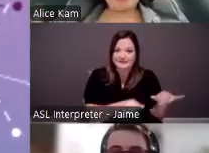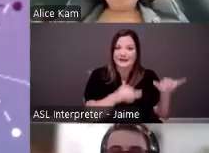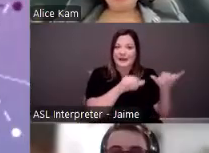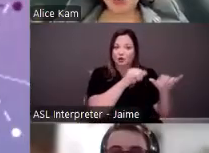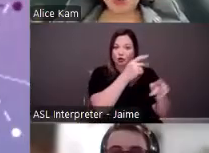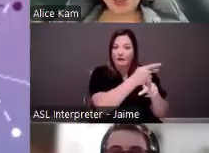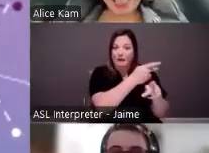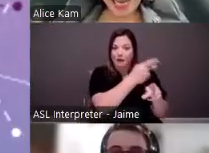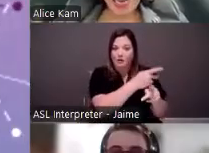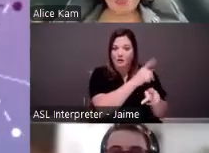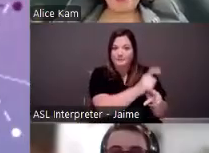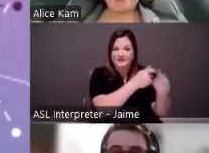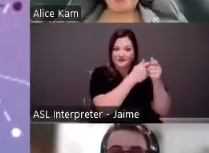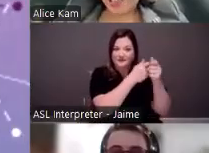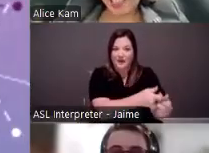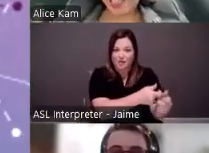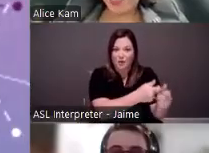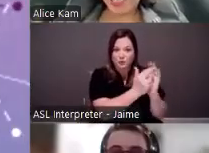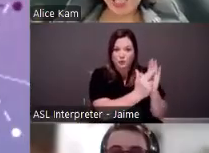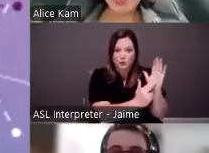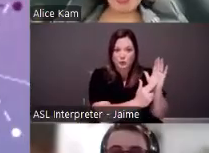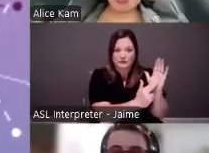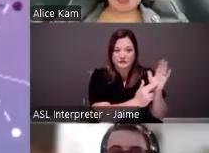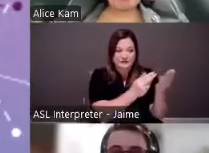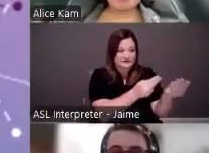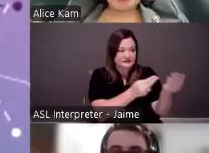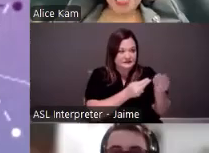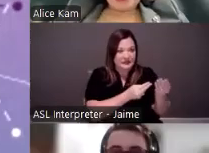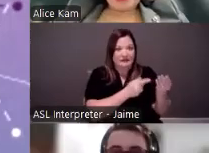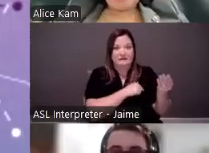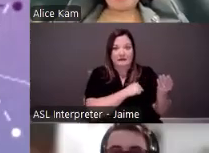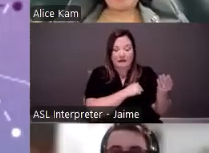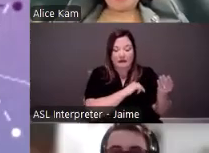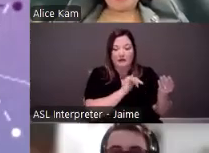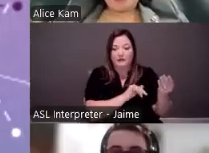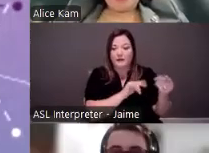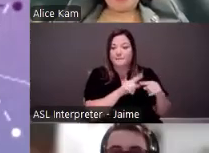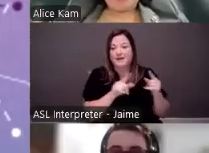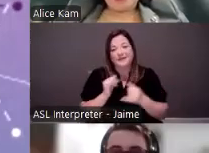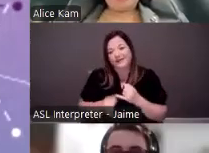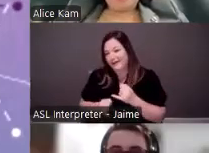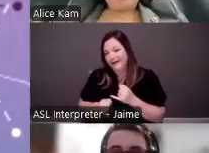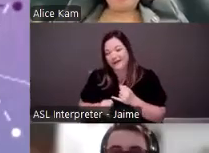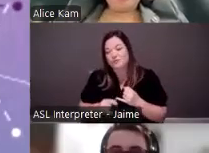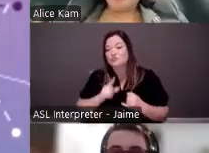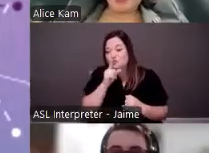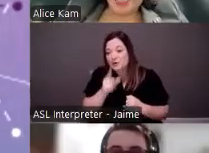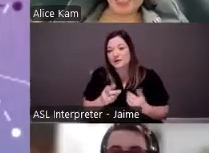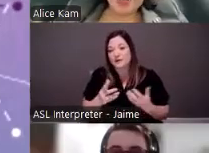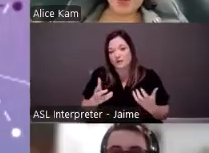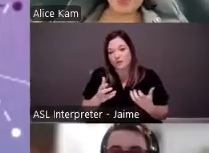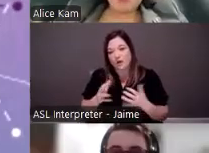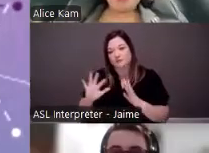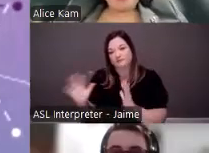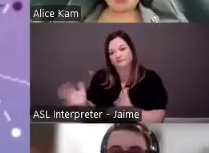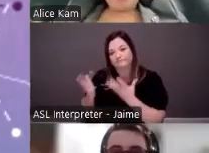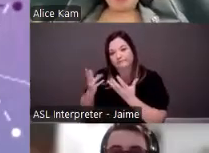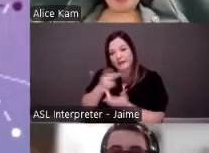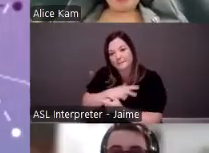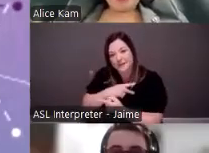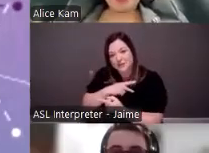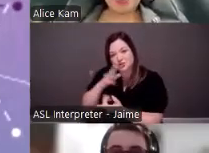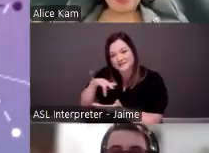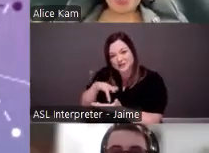trying to follow the rules. That's what they were given to. But at the end, they are trying to drive for patient-centered care as well. So that's